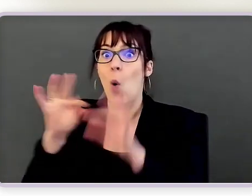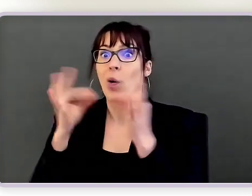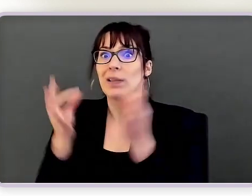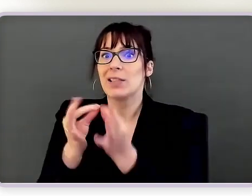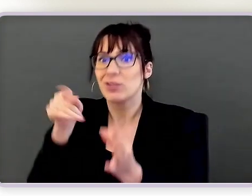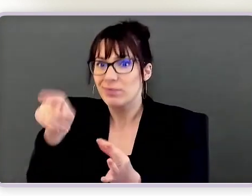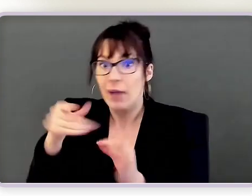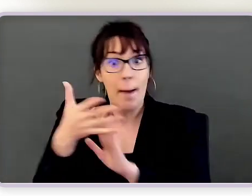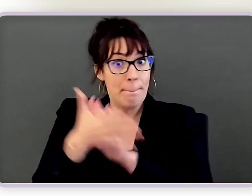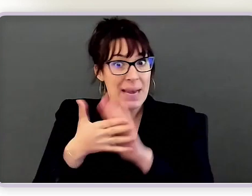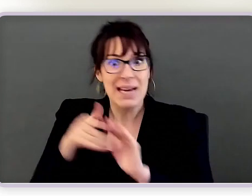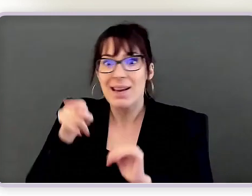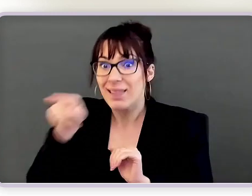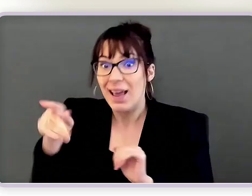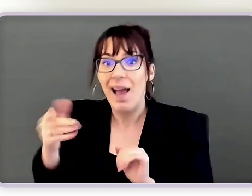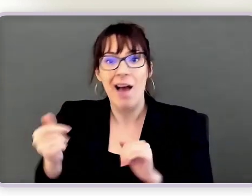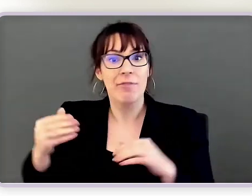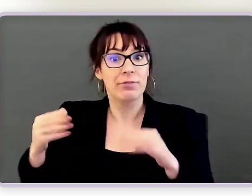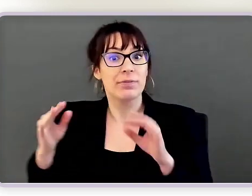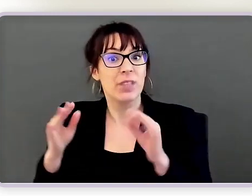one lawyer, but a team. And